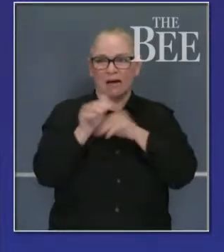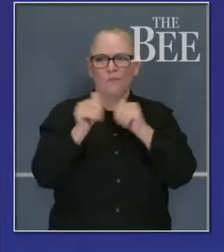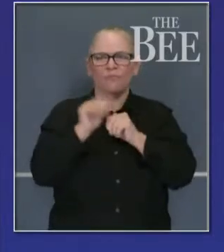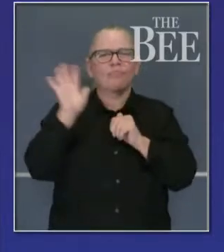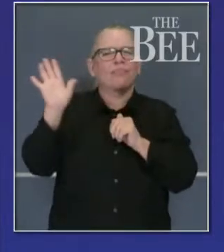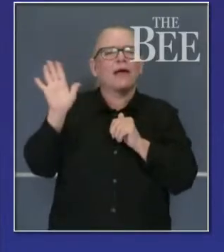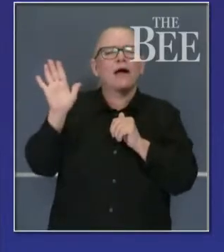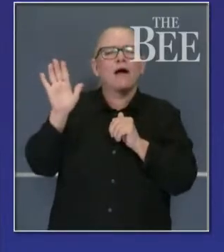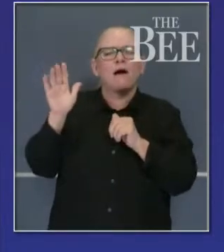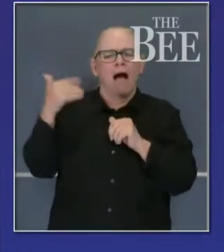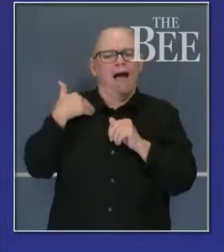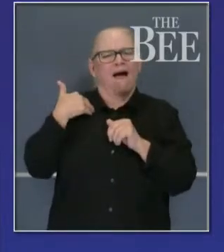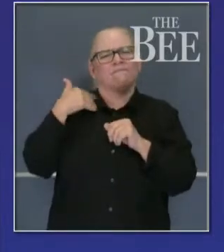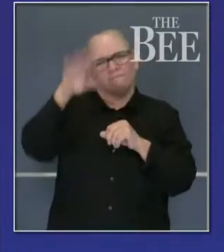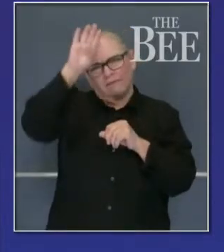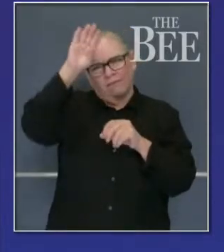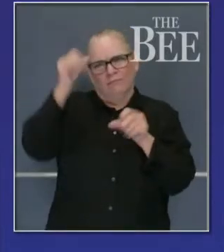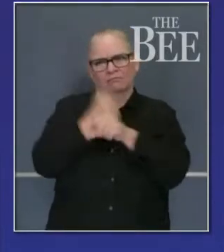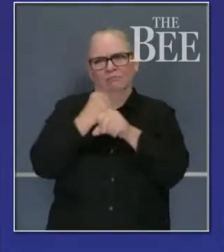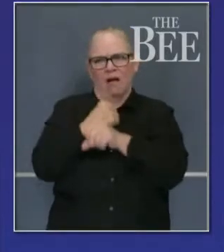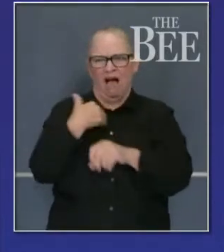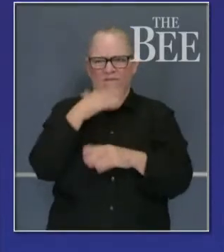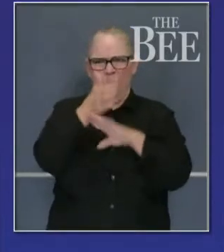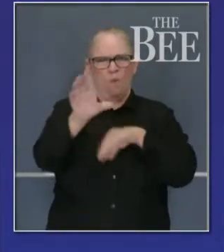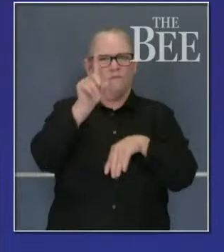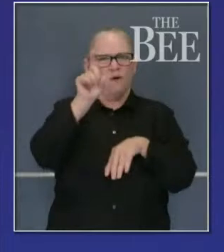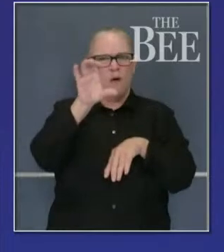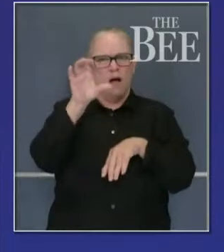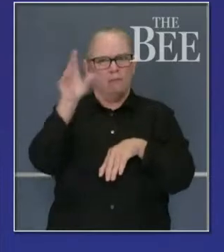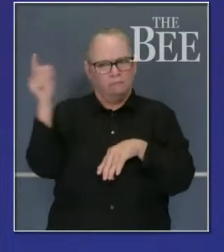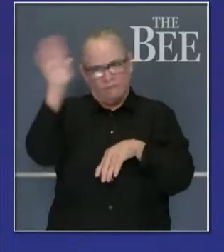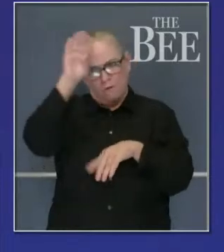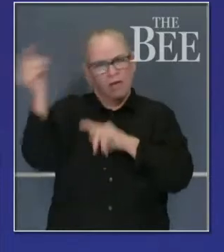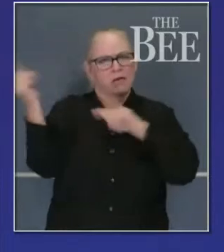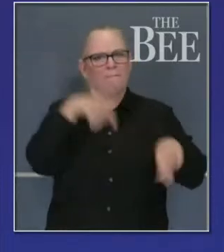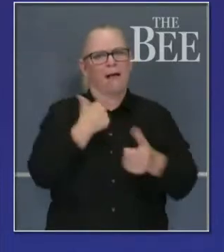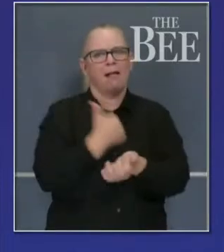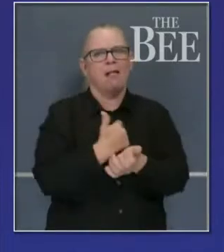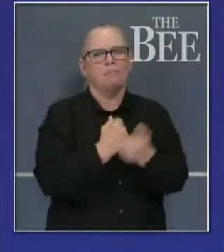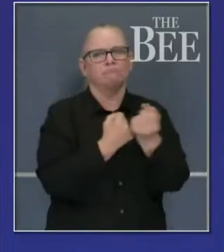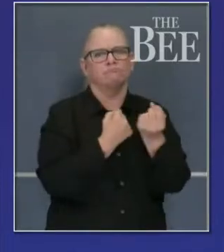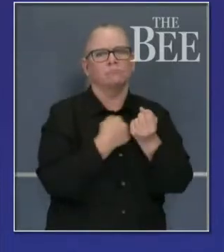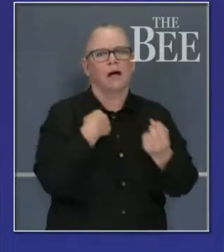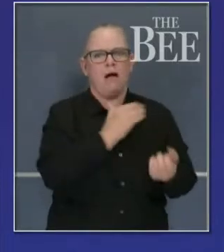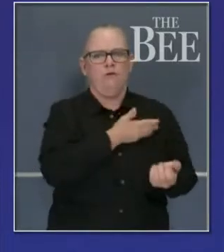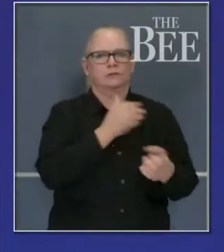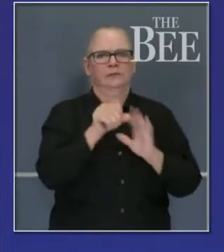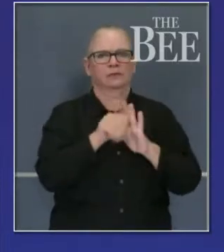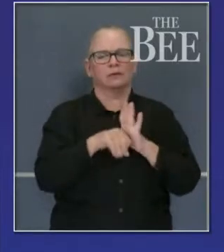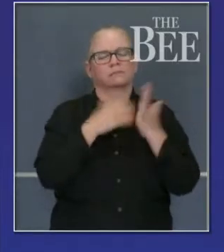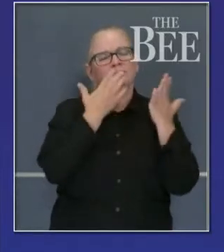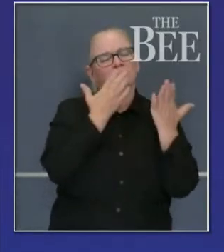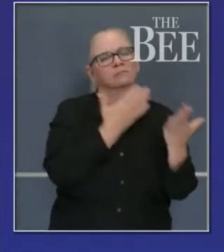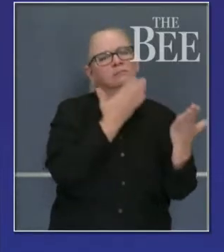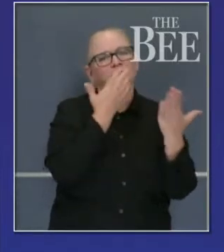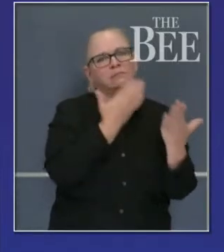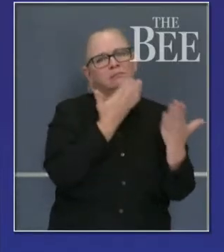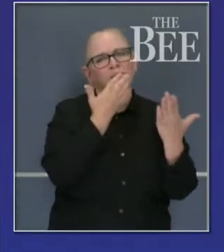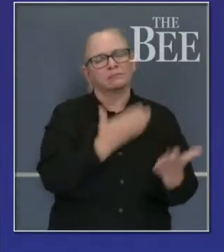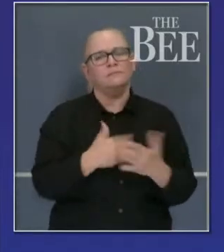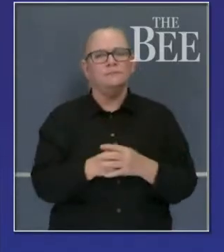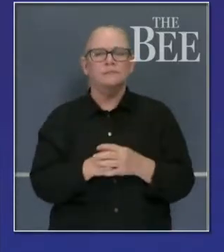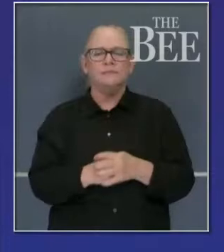aid system 100 plus firefighters to help support our efforts in addition to all of those other